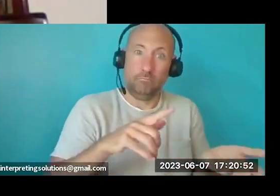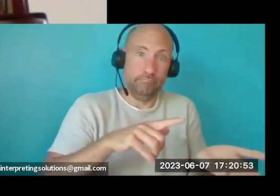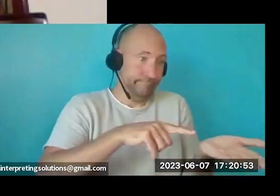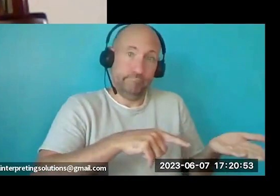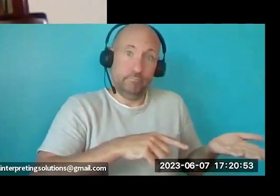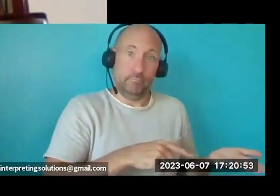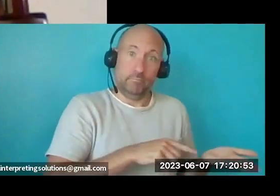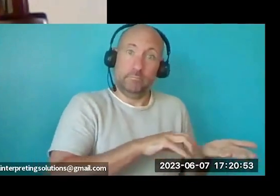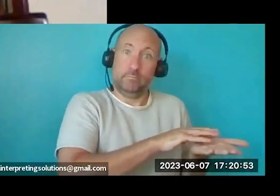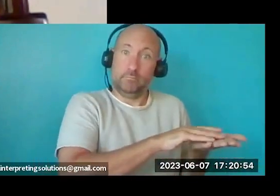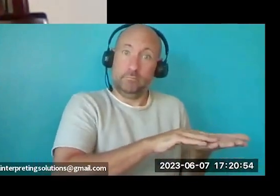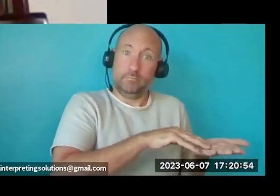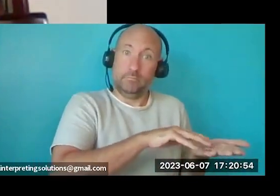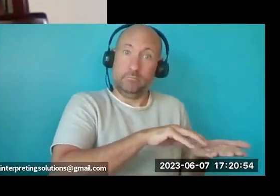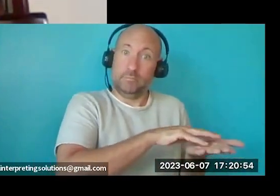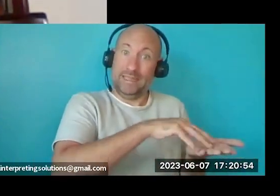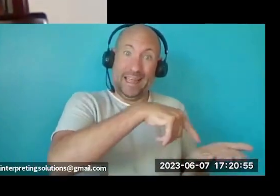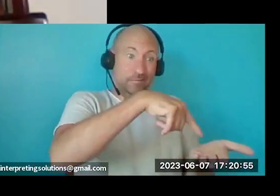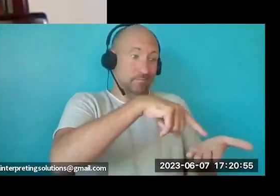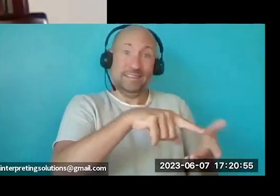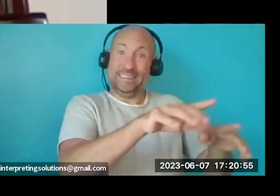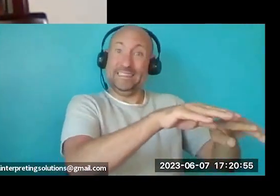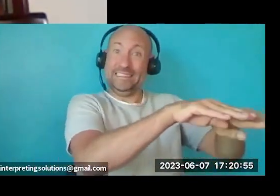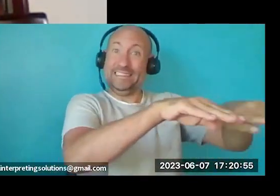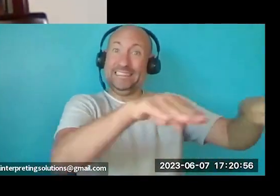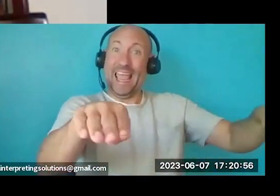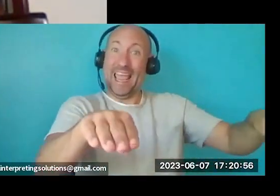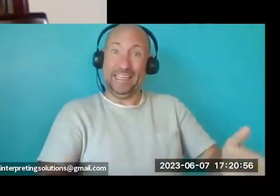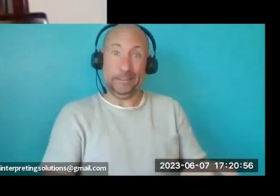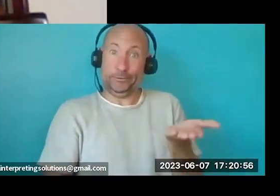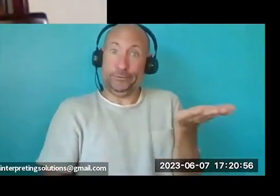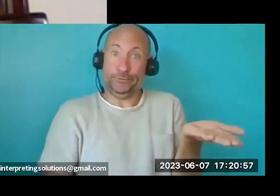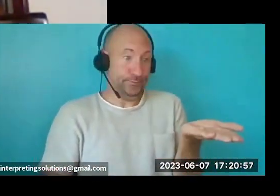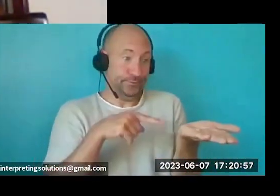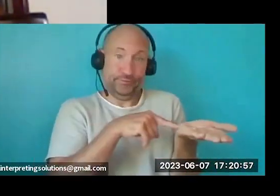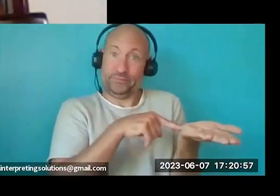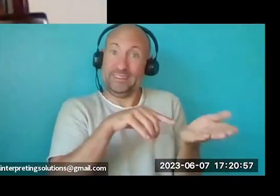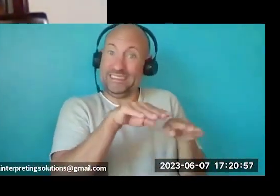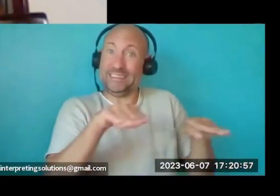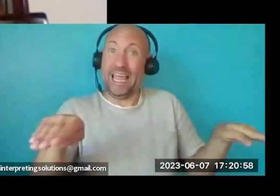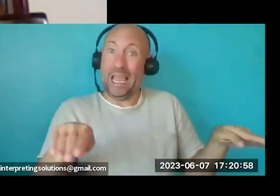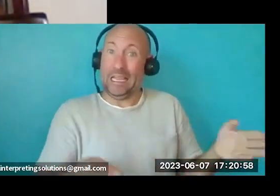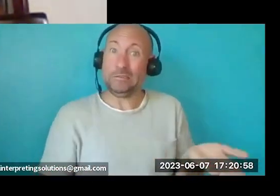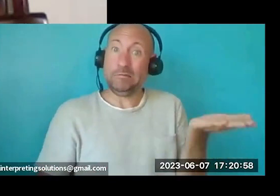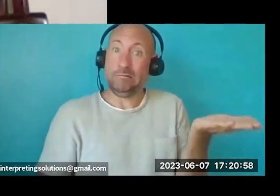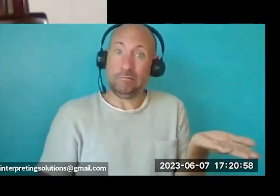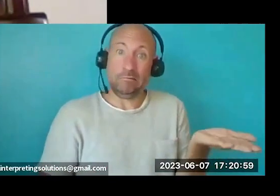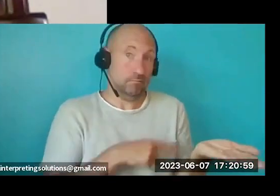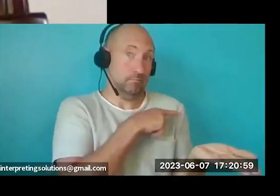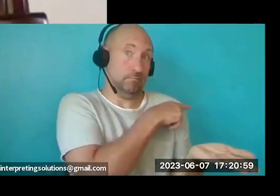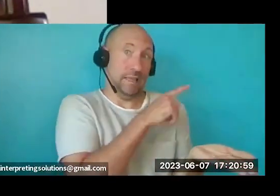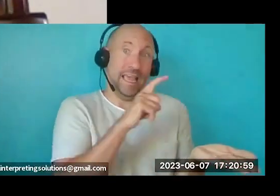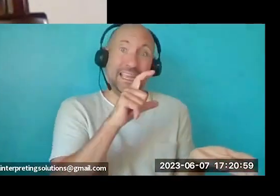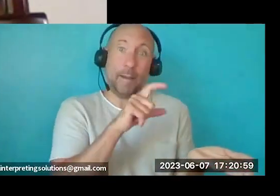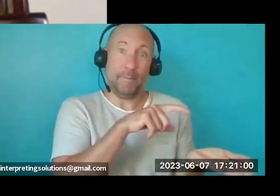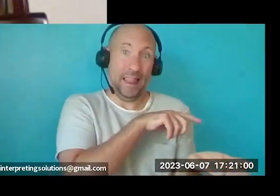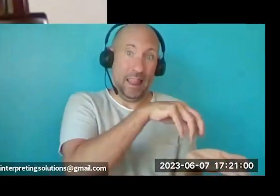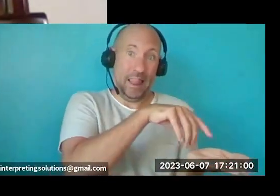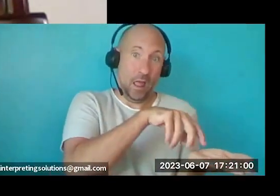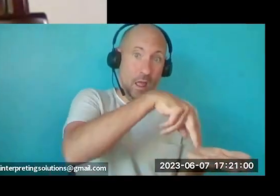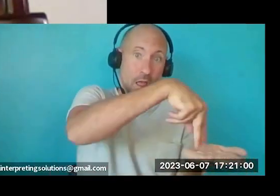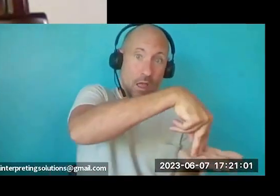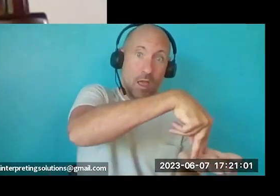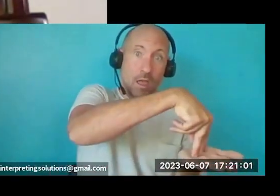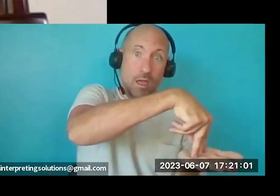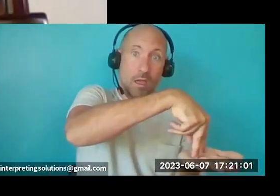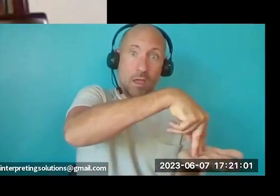hand as if it were the scene. And she would put the fingers on the